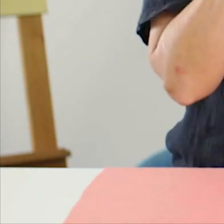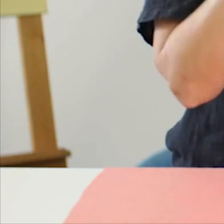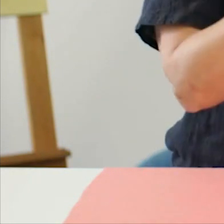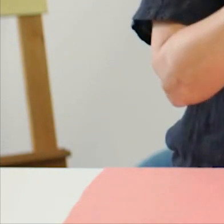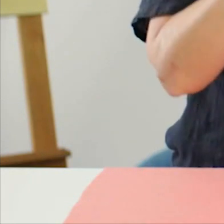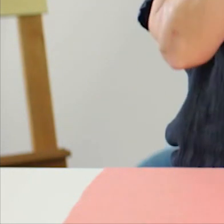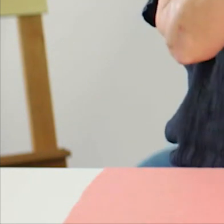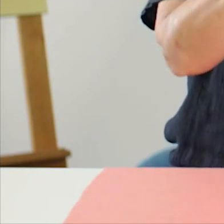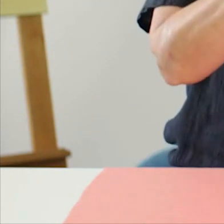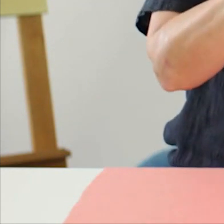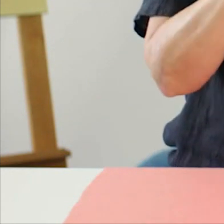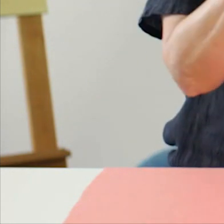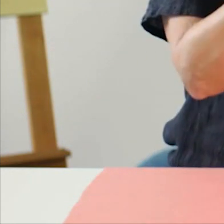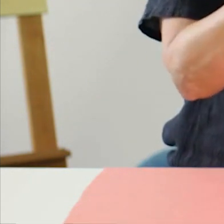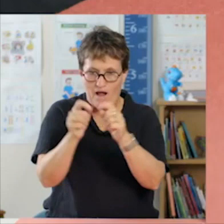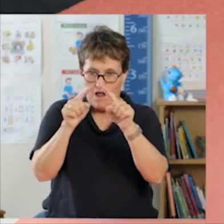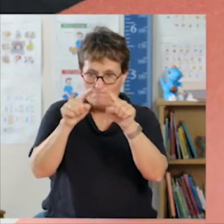and fold it into 4.